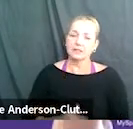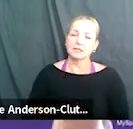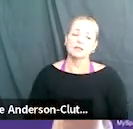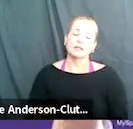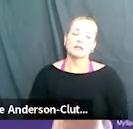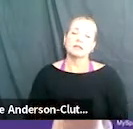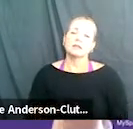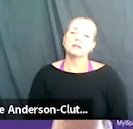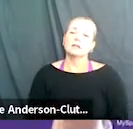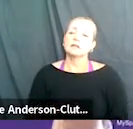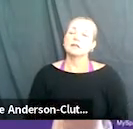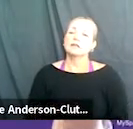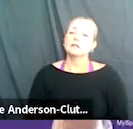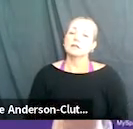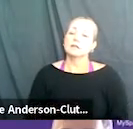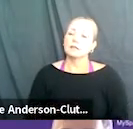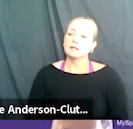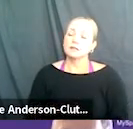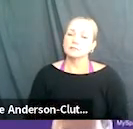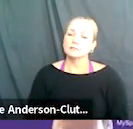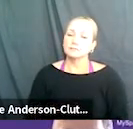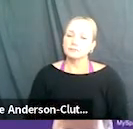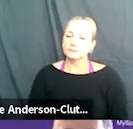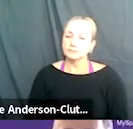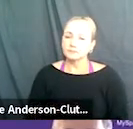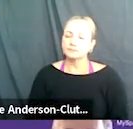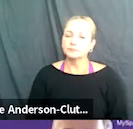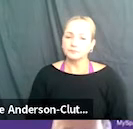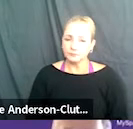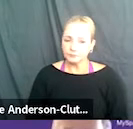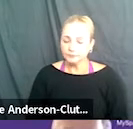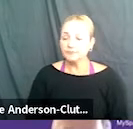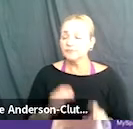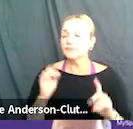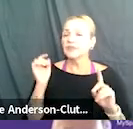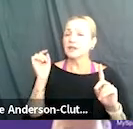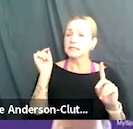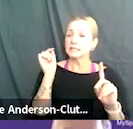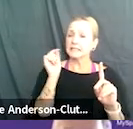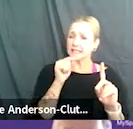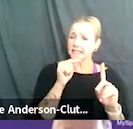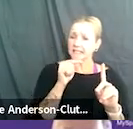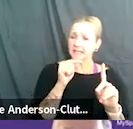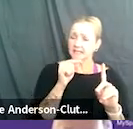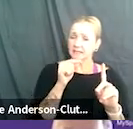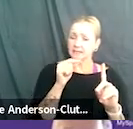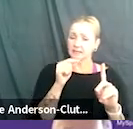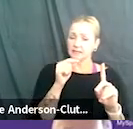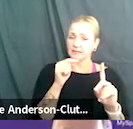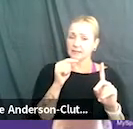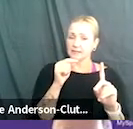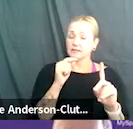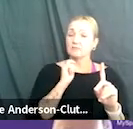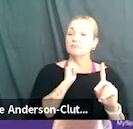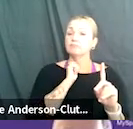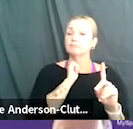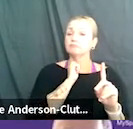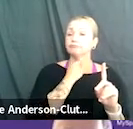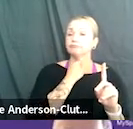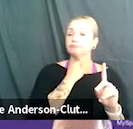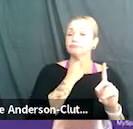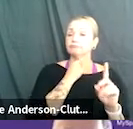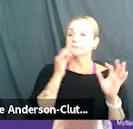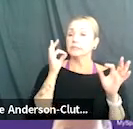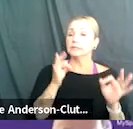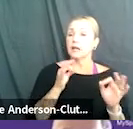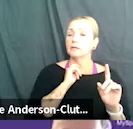Jeff St. Pierre once about whether people who are nonverbal, I think Jennifer McLean and I had talked about it, whether people who are nonverbal could have selective mutism or not. But